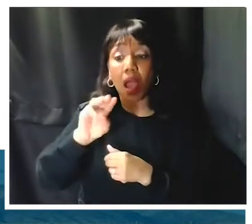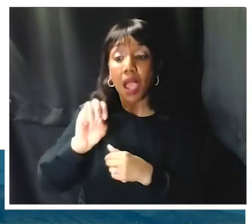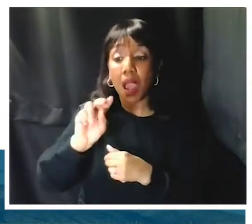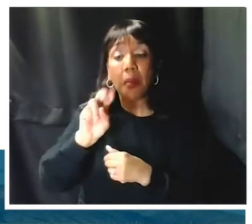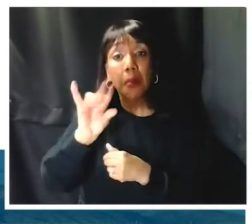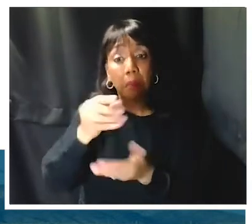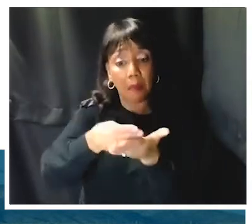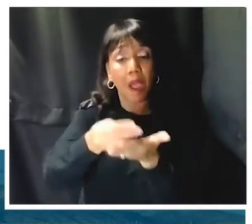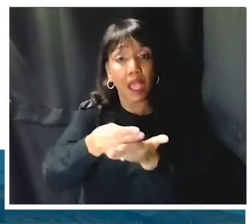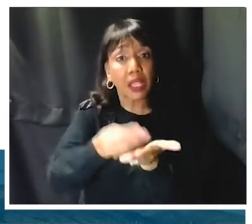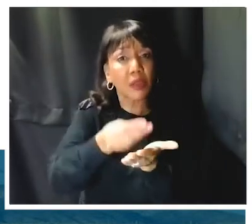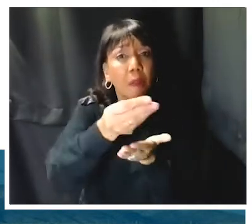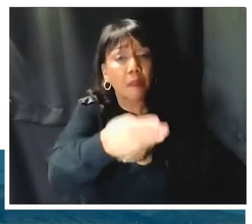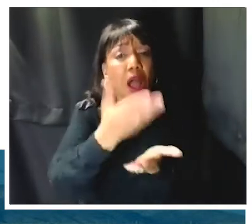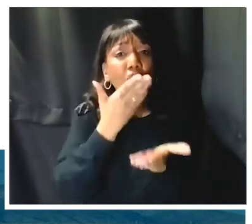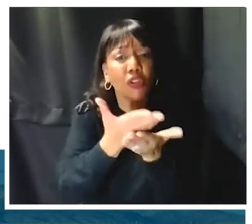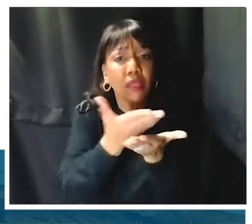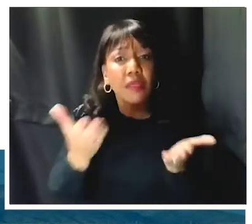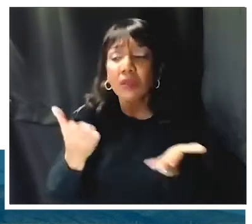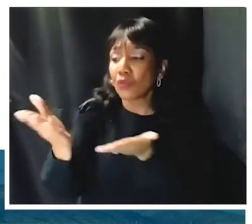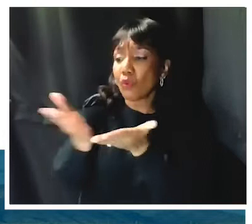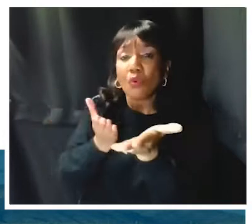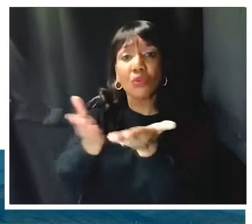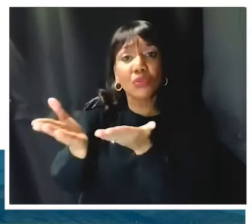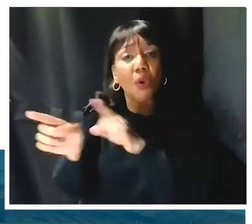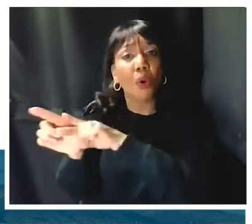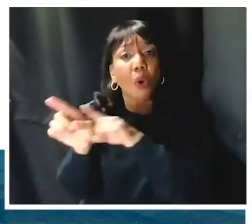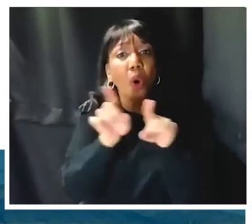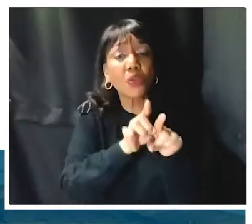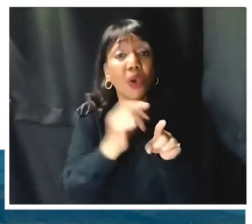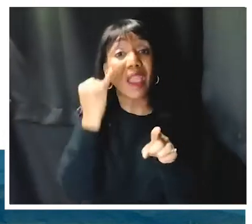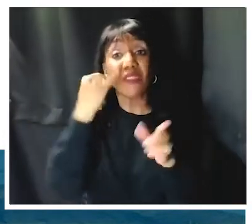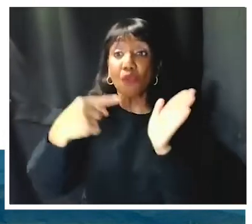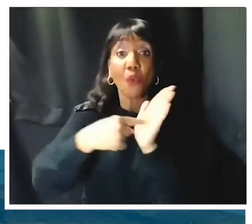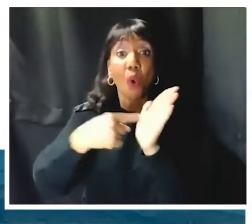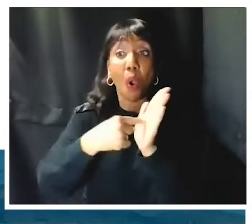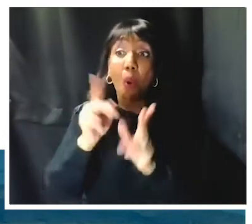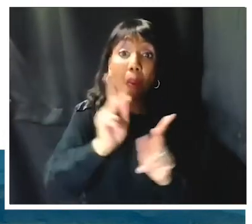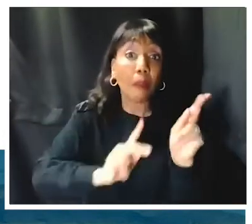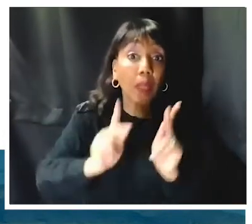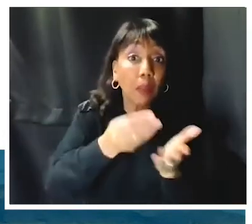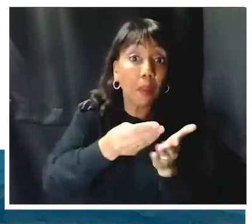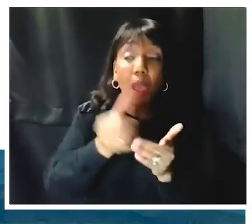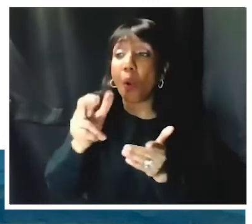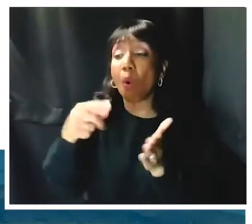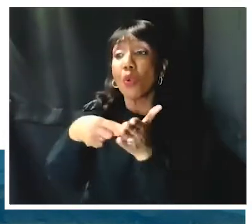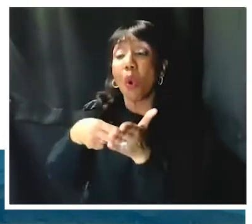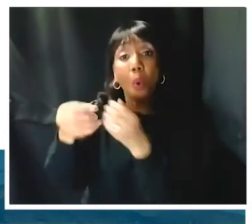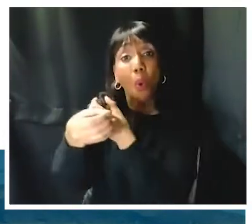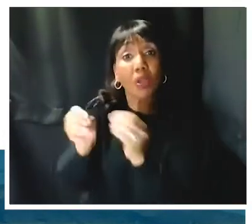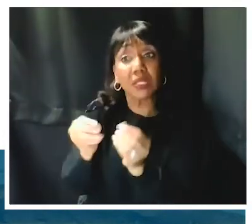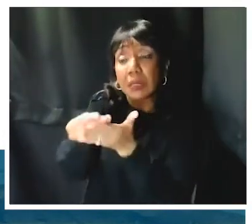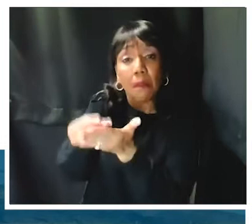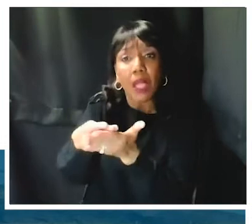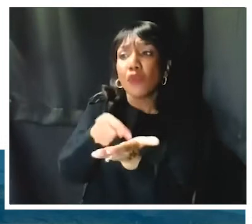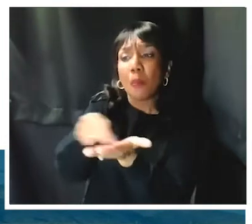Money is used to pay for goods and services, as well as to repay debts owed to people or